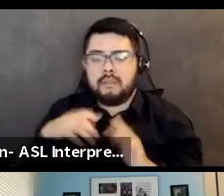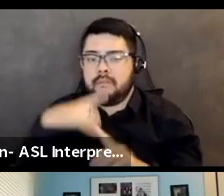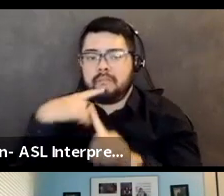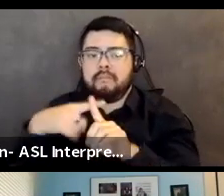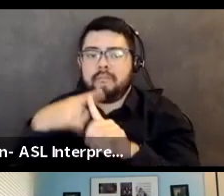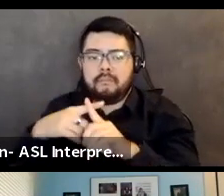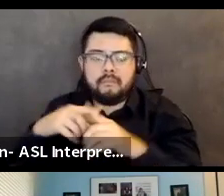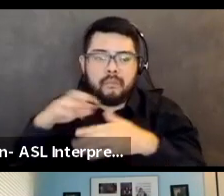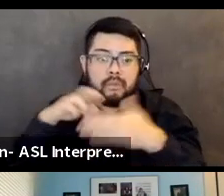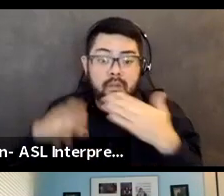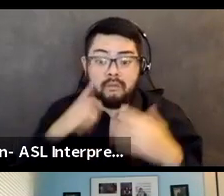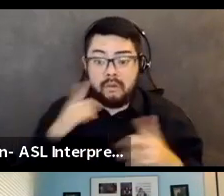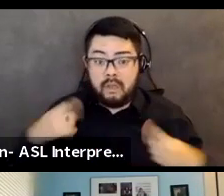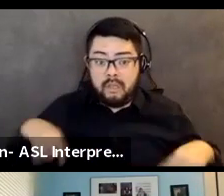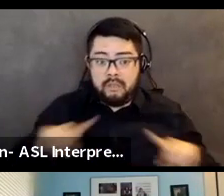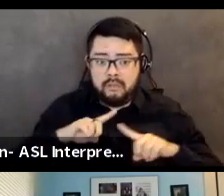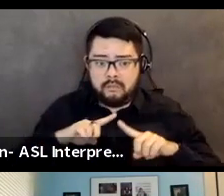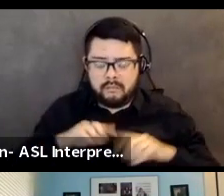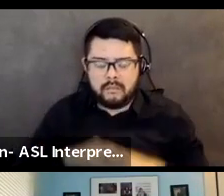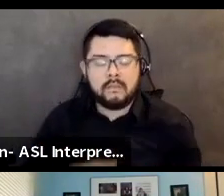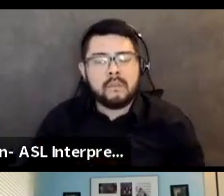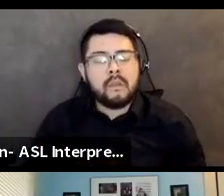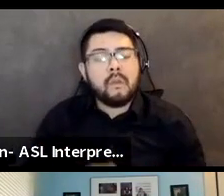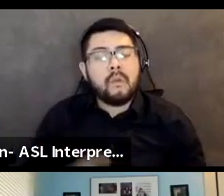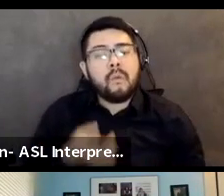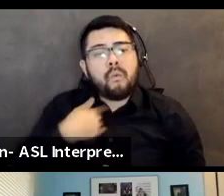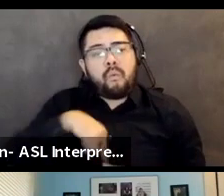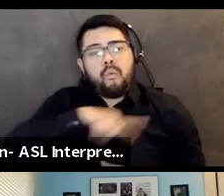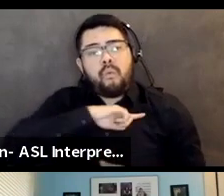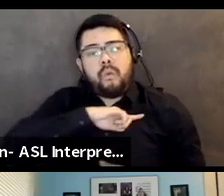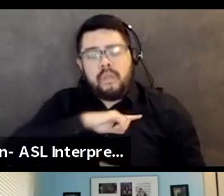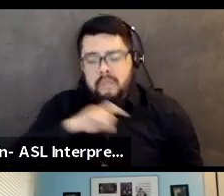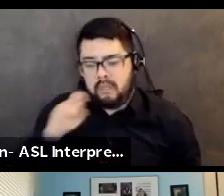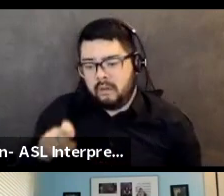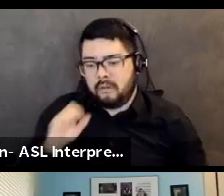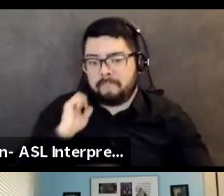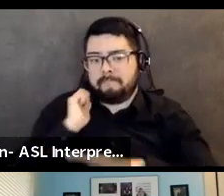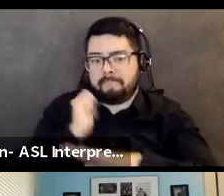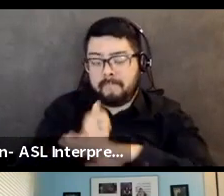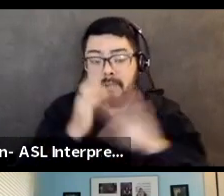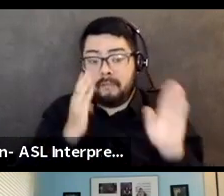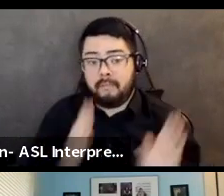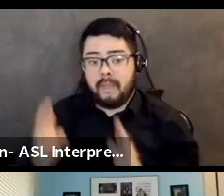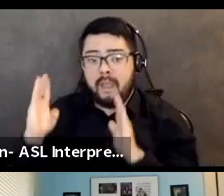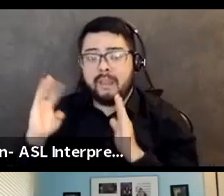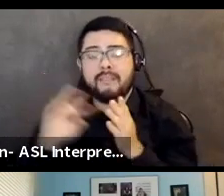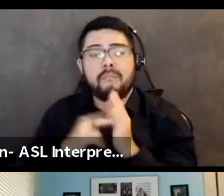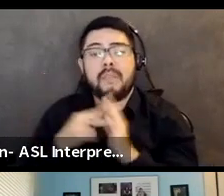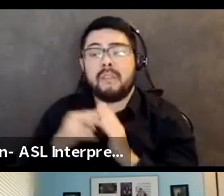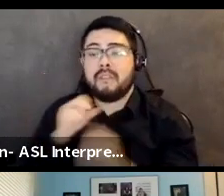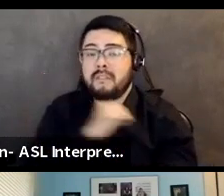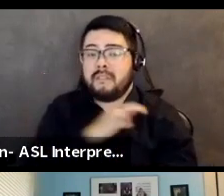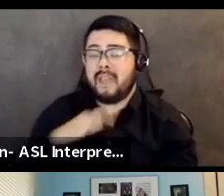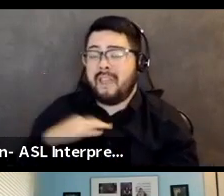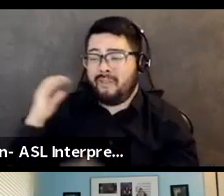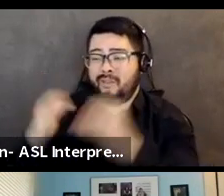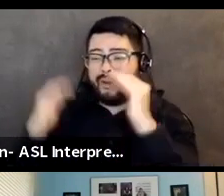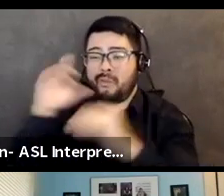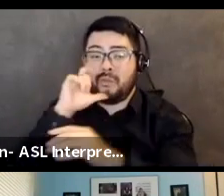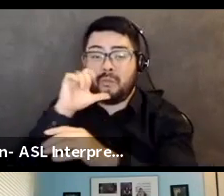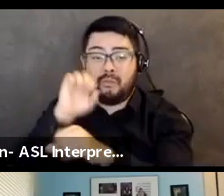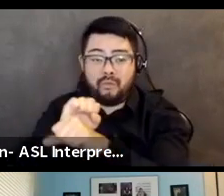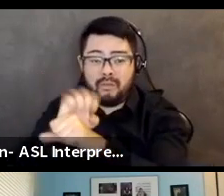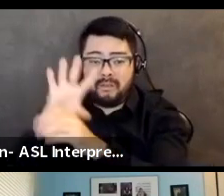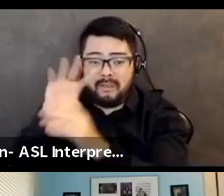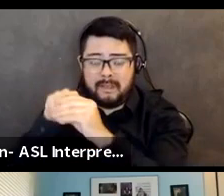desire we need to create a path so that the adults in the building are